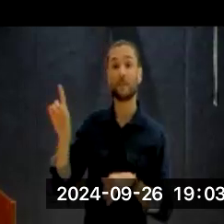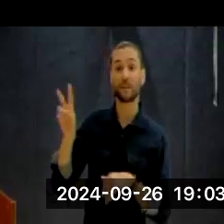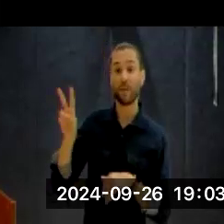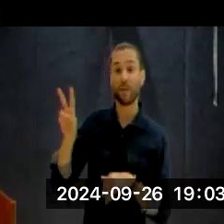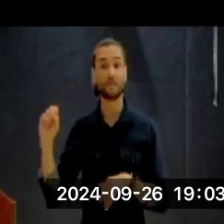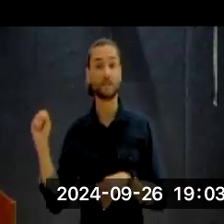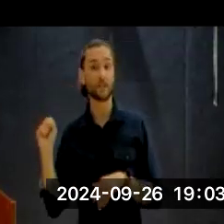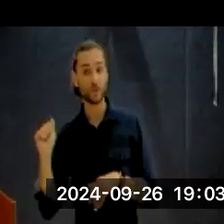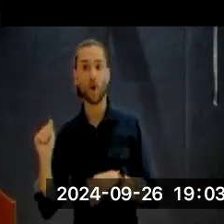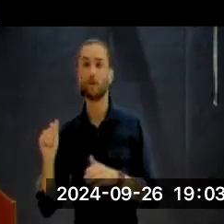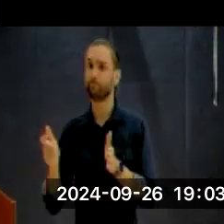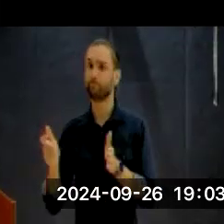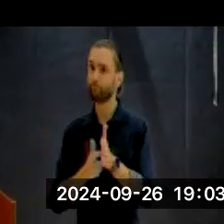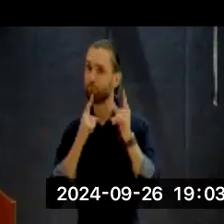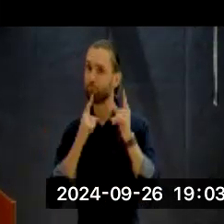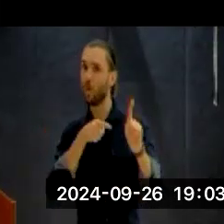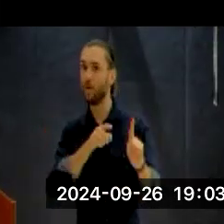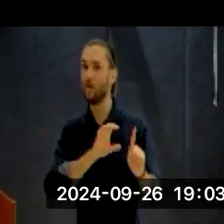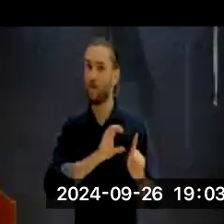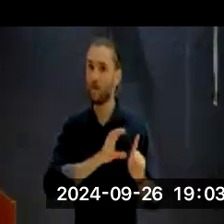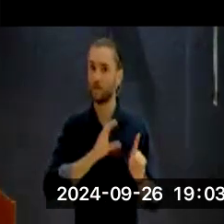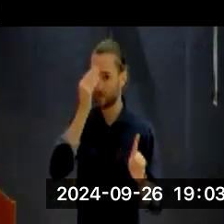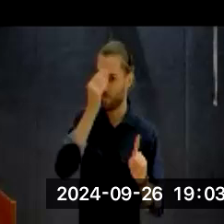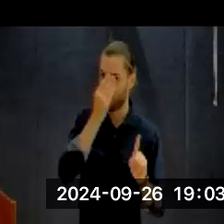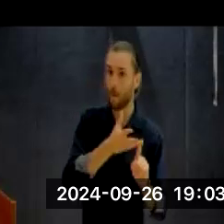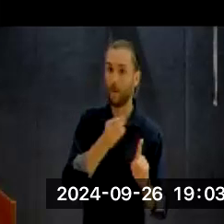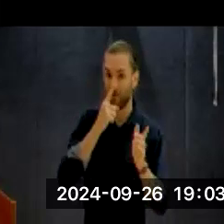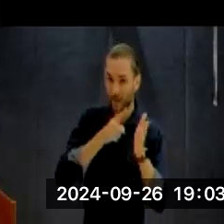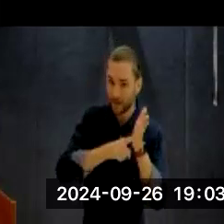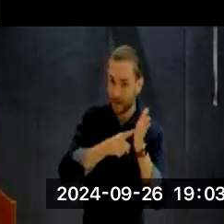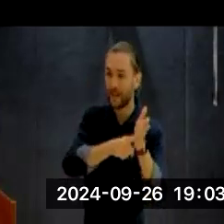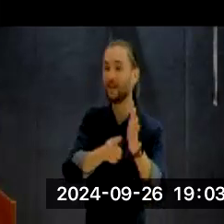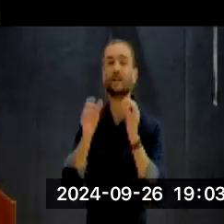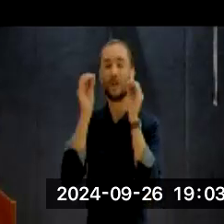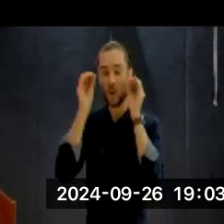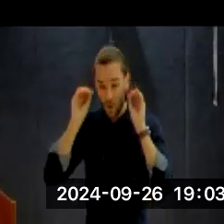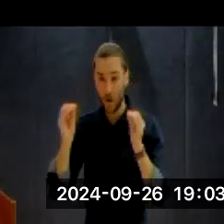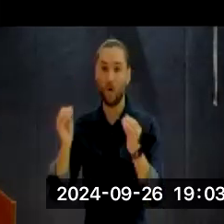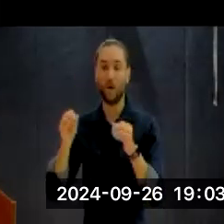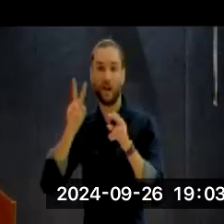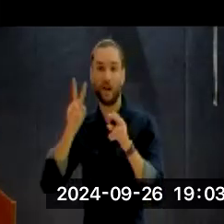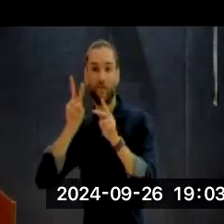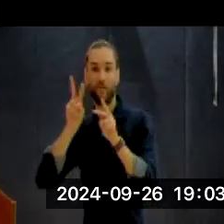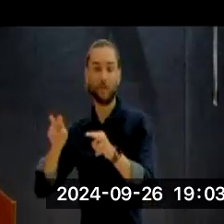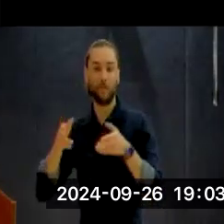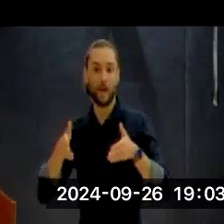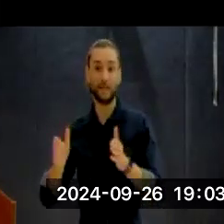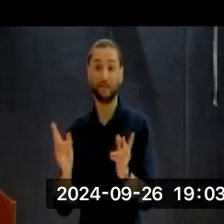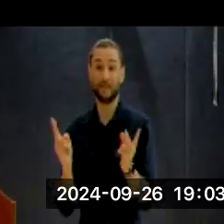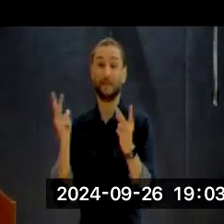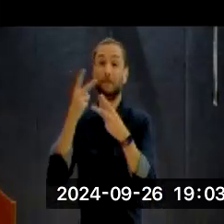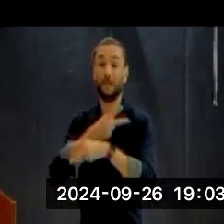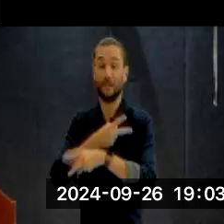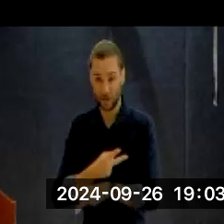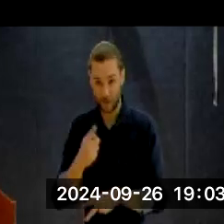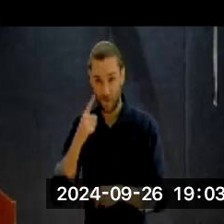assault, which must be reported by law enforcement and must be investigated, there are no enforcement mechanisms, especially if in the